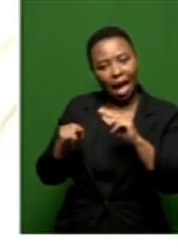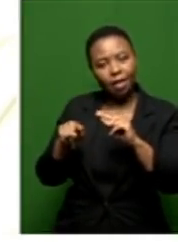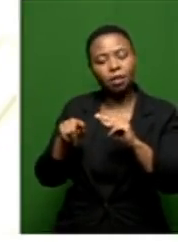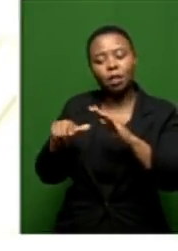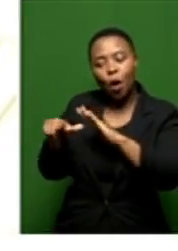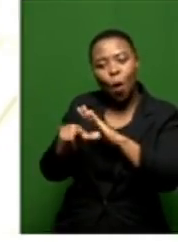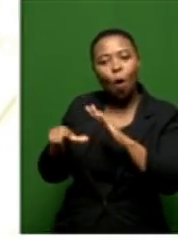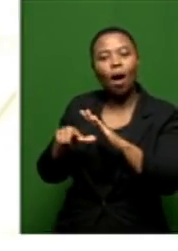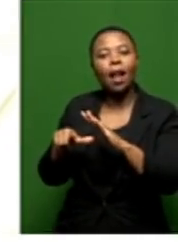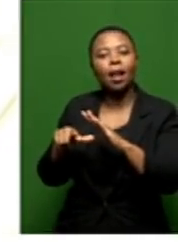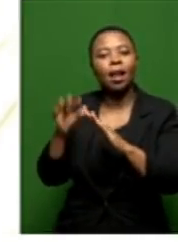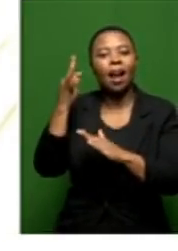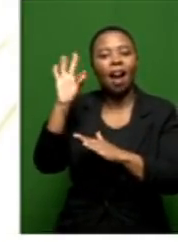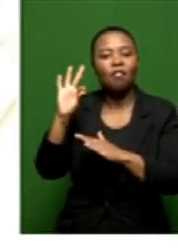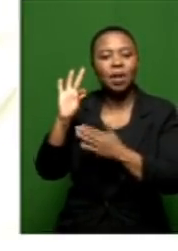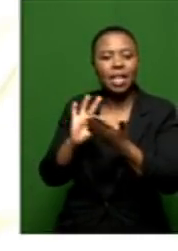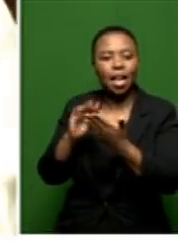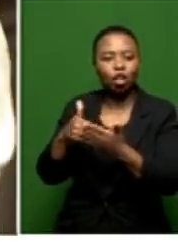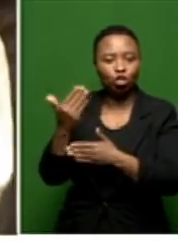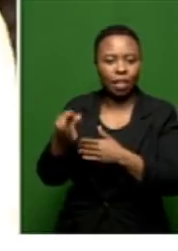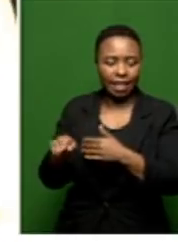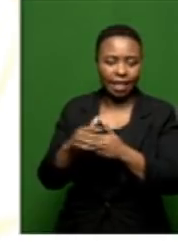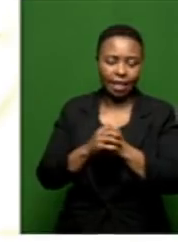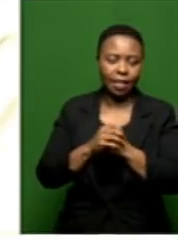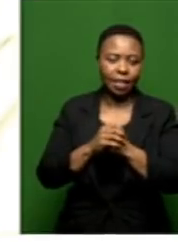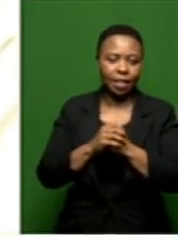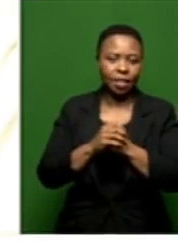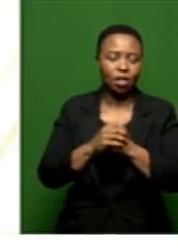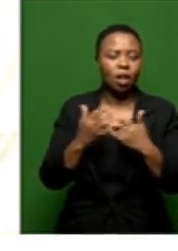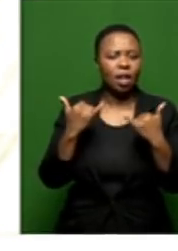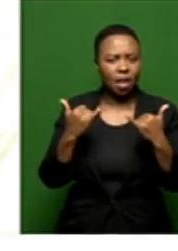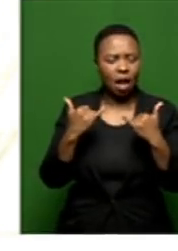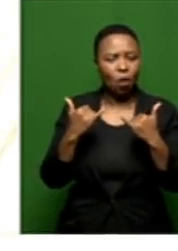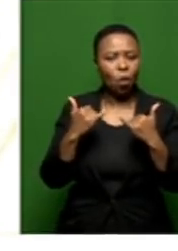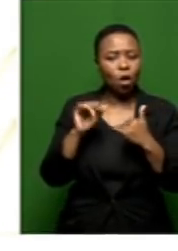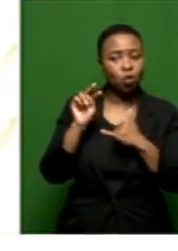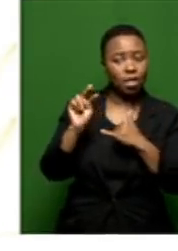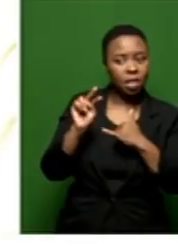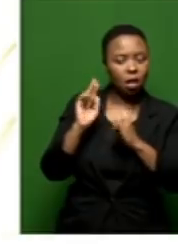for local government elections. And if you unpack the lower voter turnout